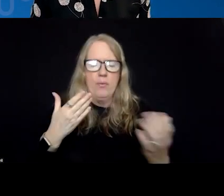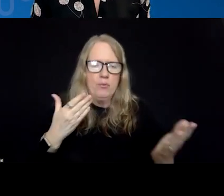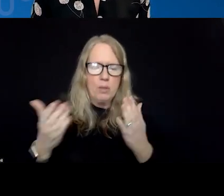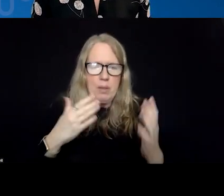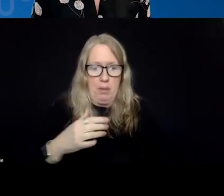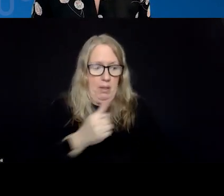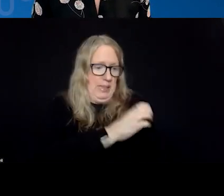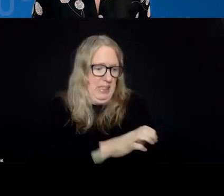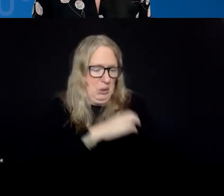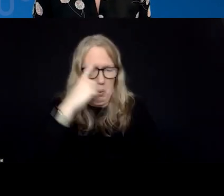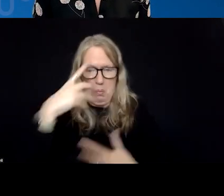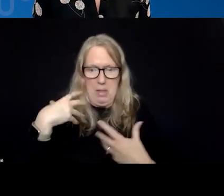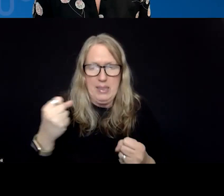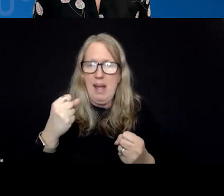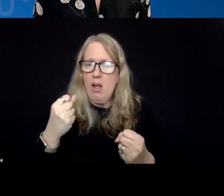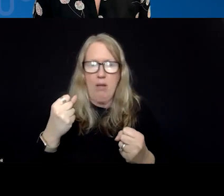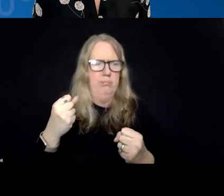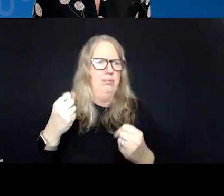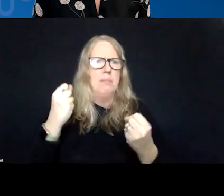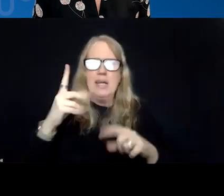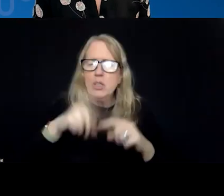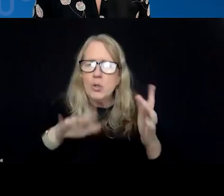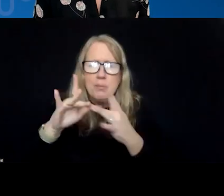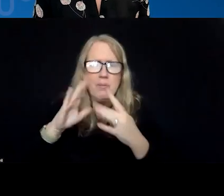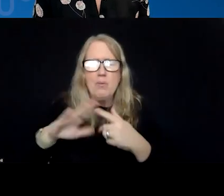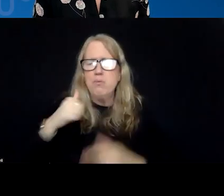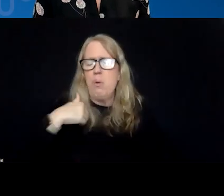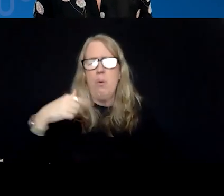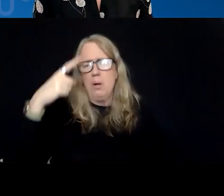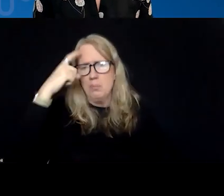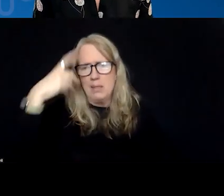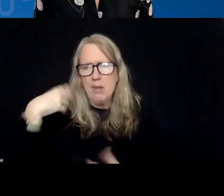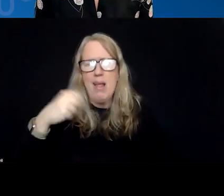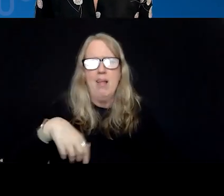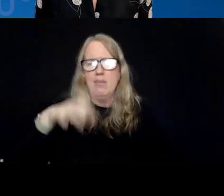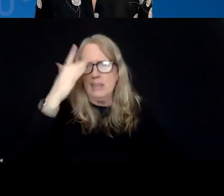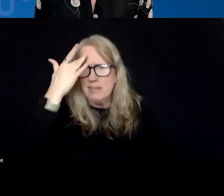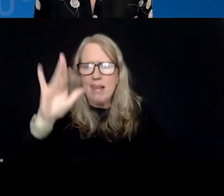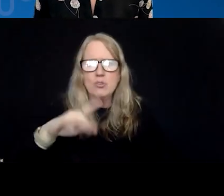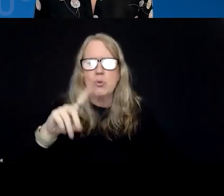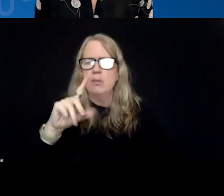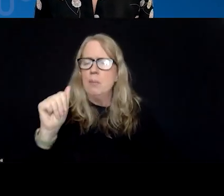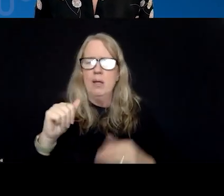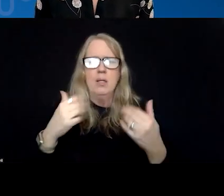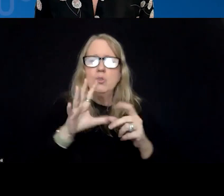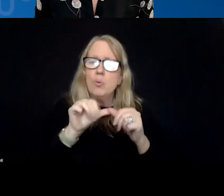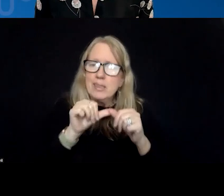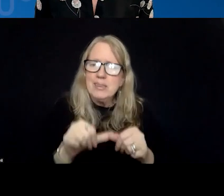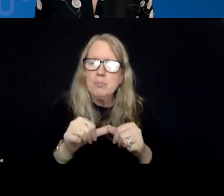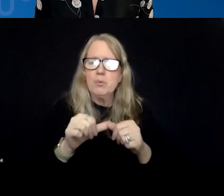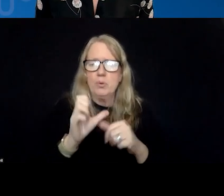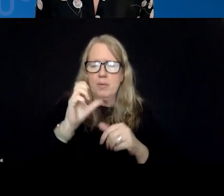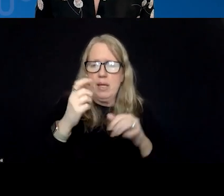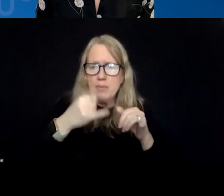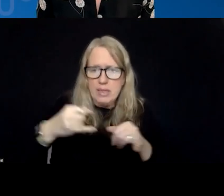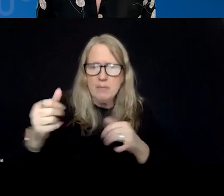mental health services were out of reach for many individuals with intellectual or developmental disabilities. And there continues to be a presumption that